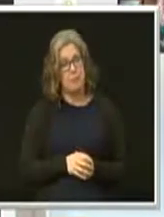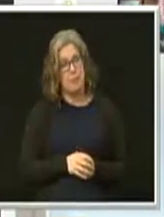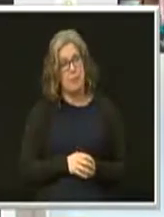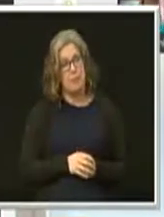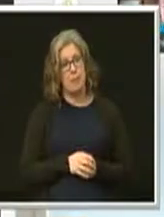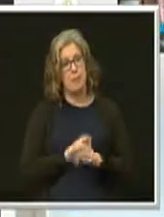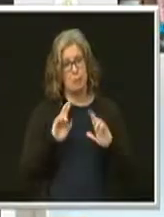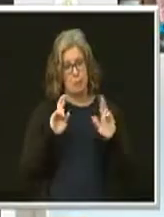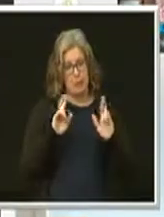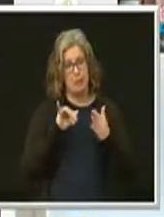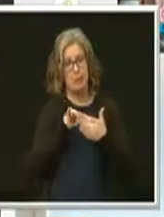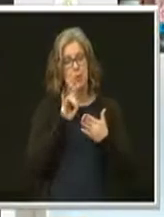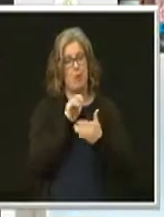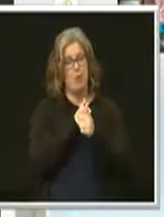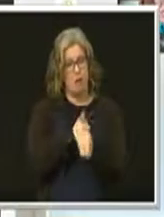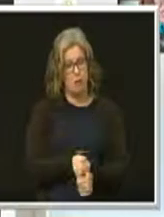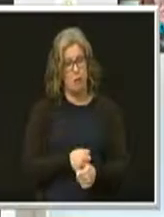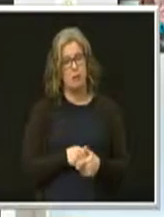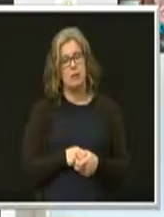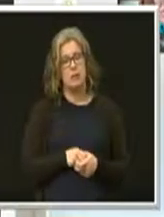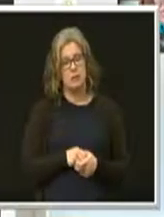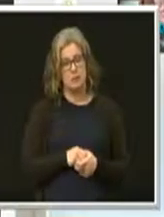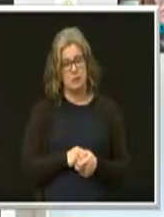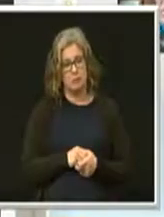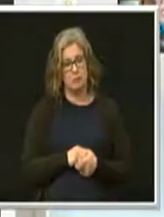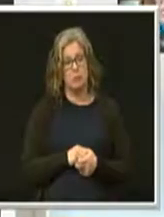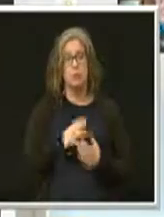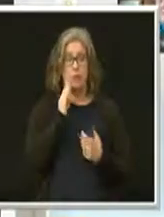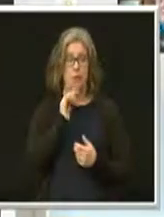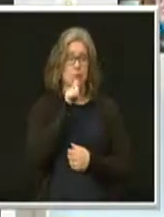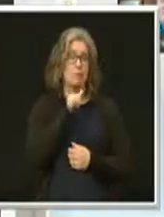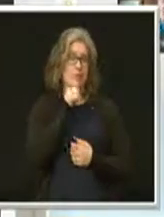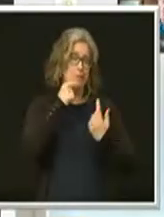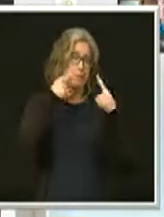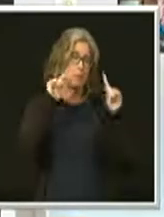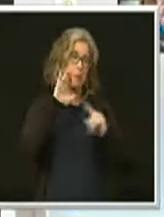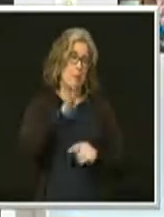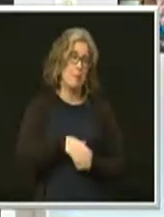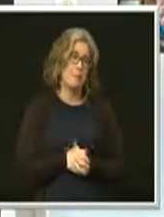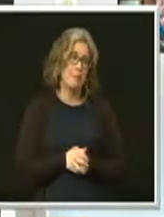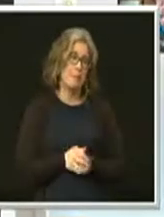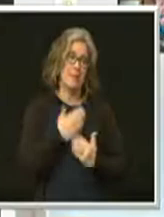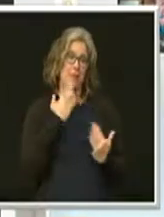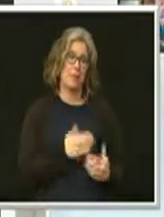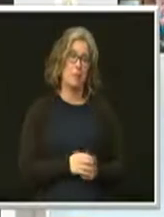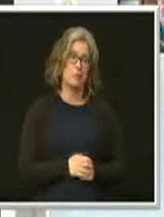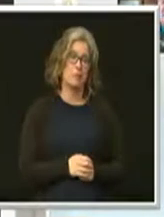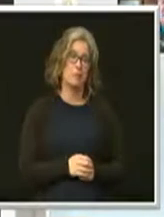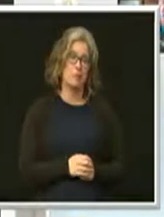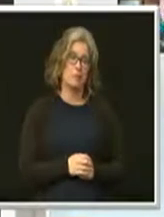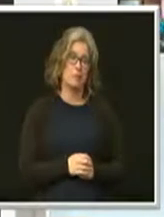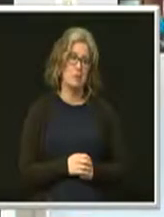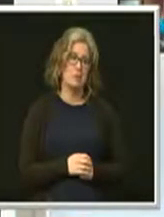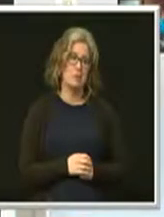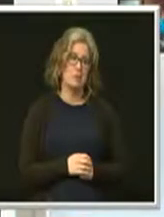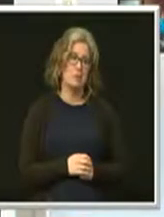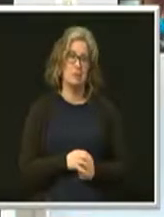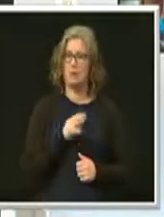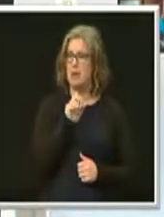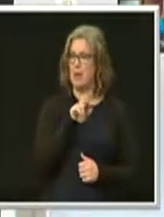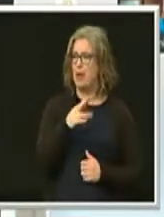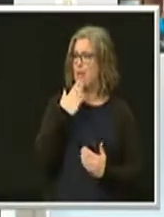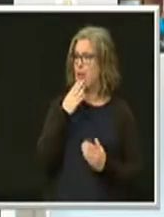prepared that we will follow. We will get through this. Thank you. Okay, thank